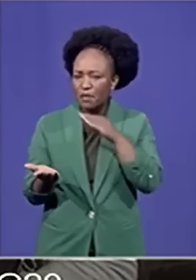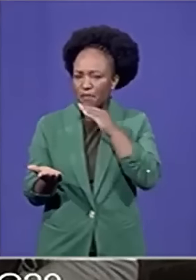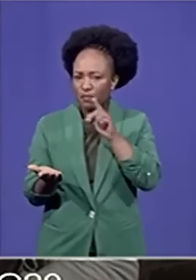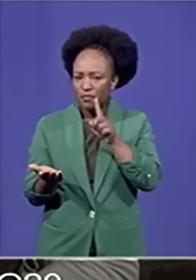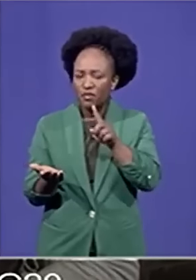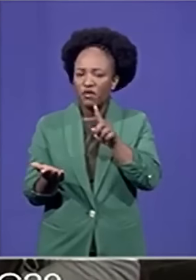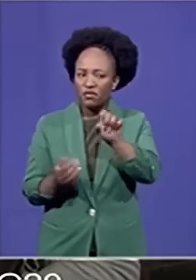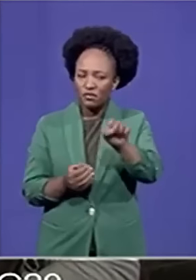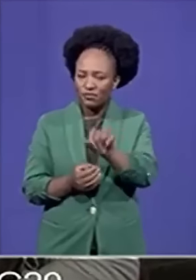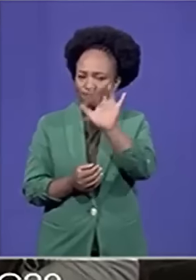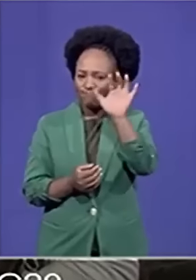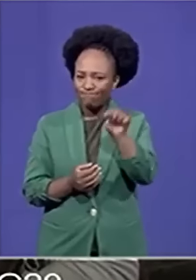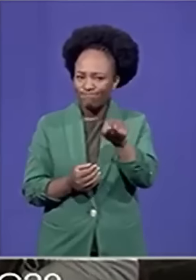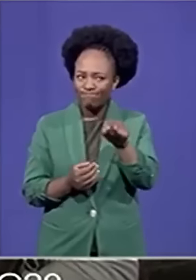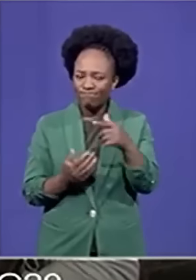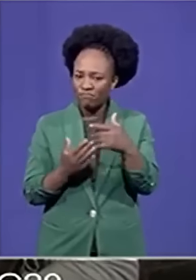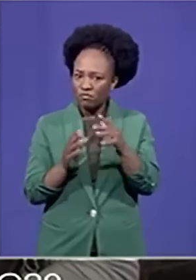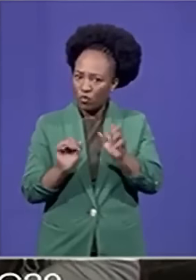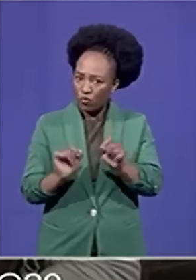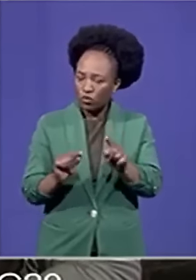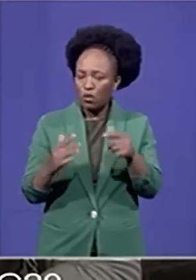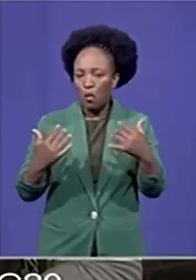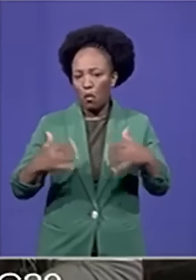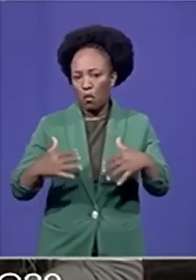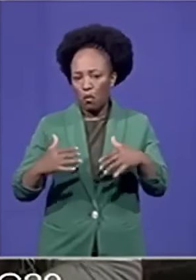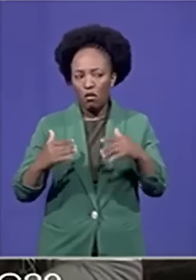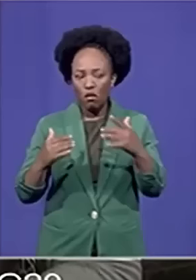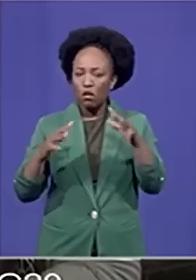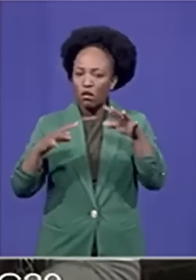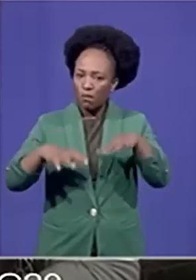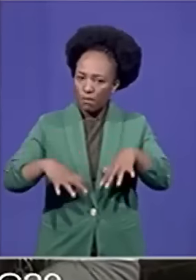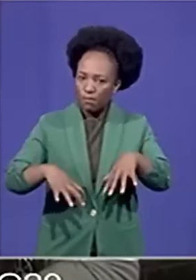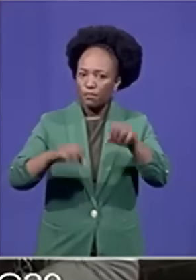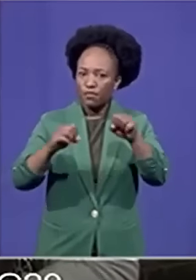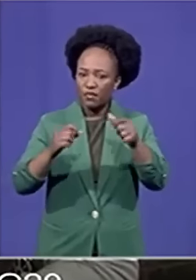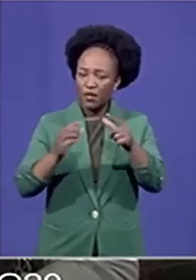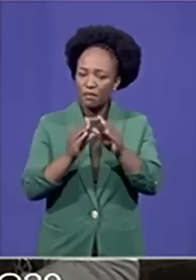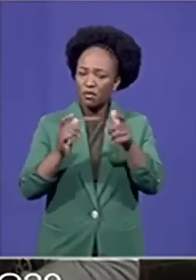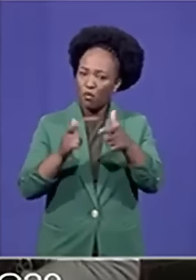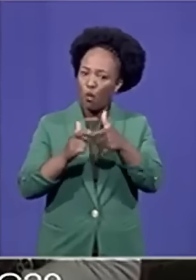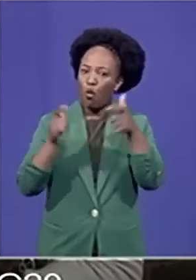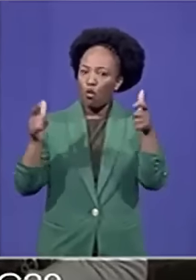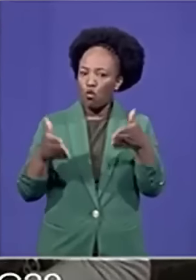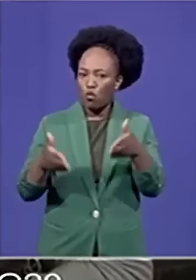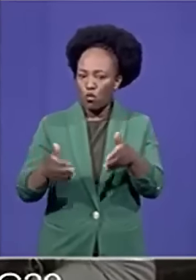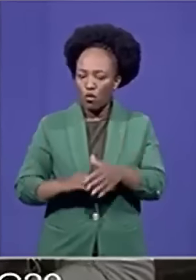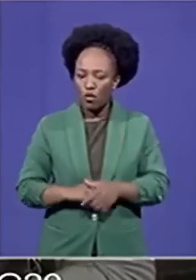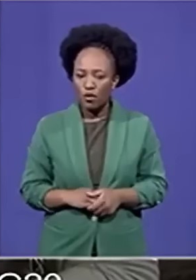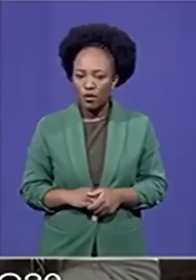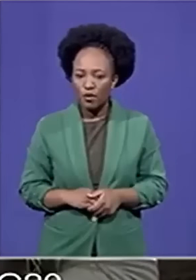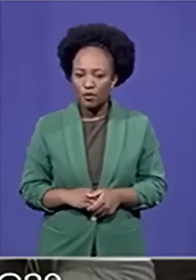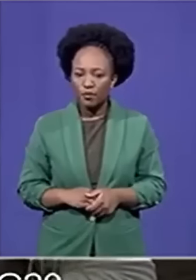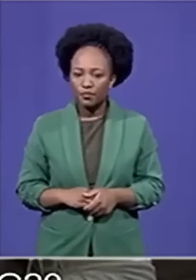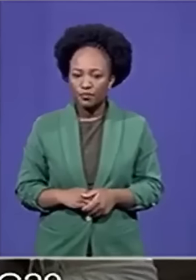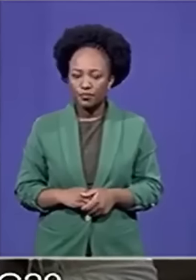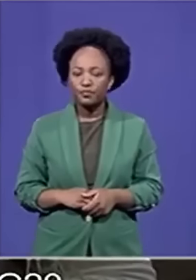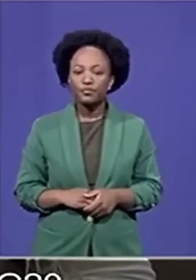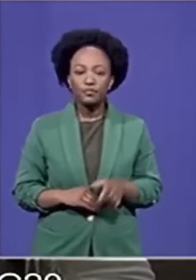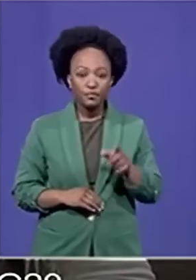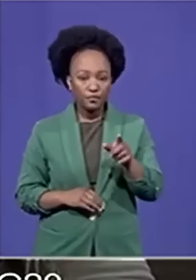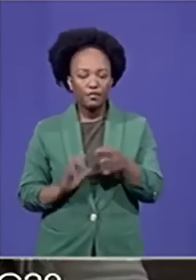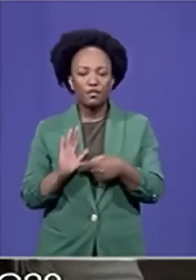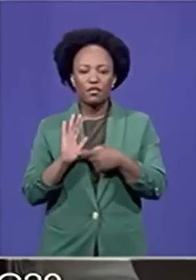naha ya Afrika Borwa hore se be le monyetla kapa ebe le monyetla wa o tshwara seboka se seholo hakana. Ho bontsha fela hore re na le bokgoni ba